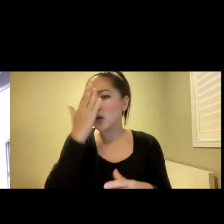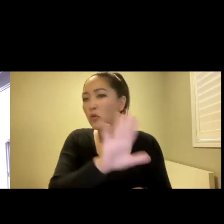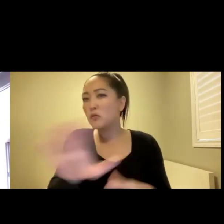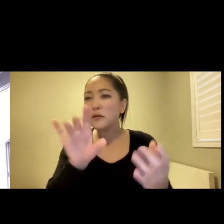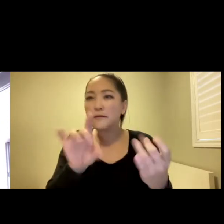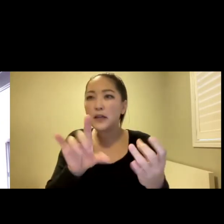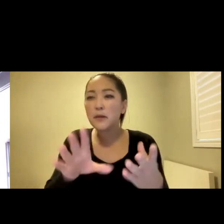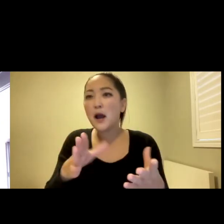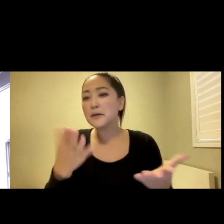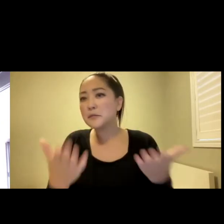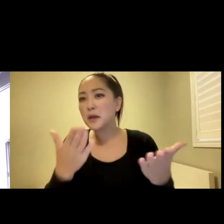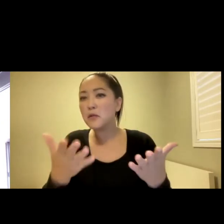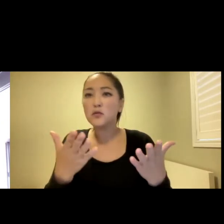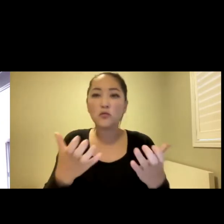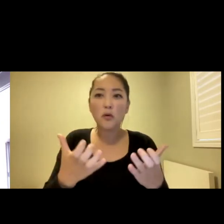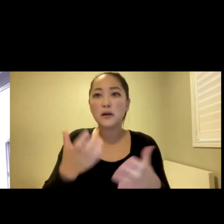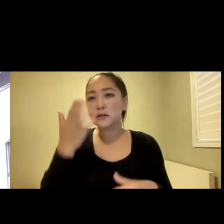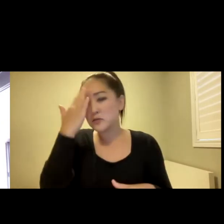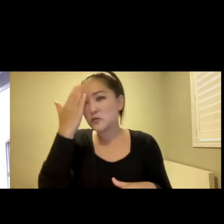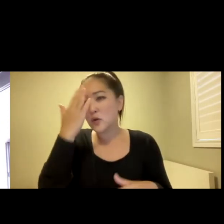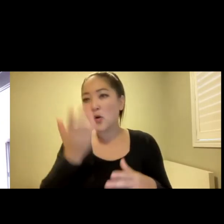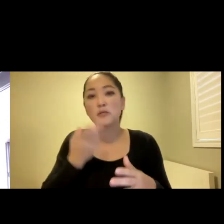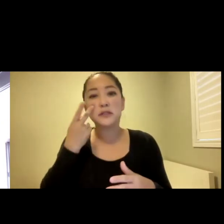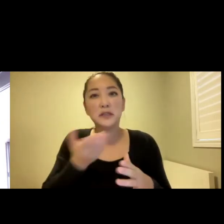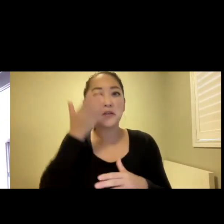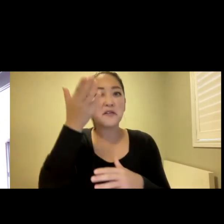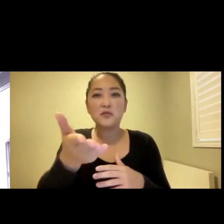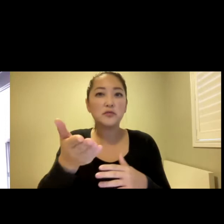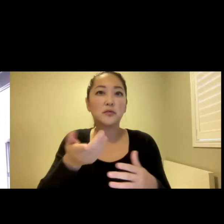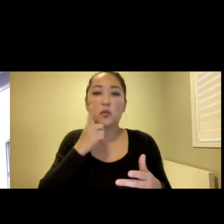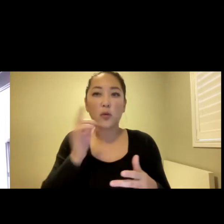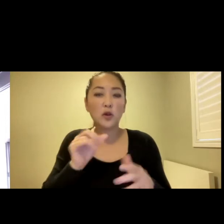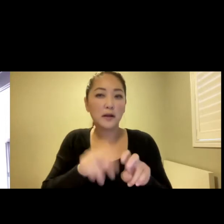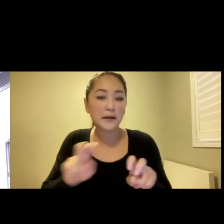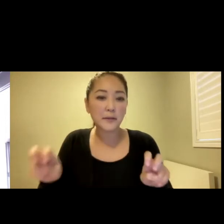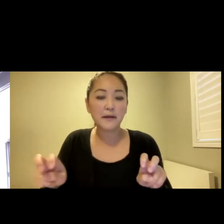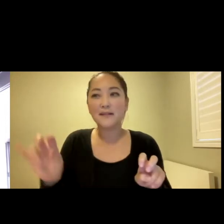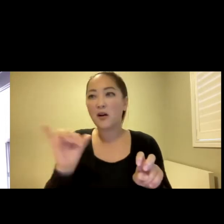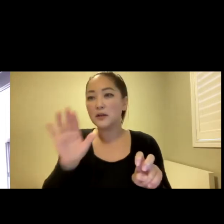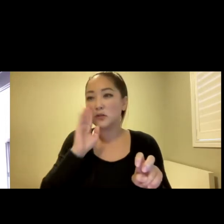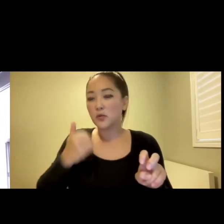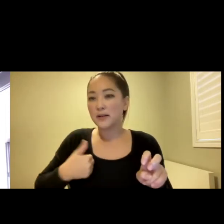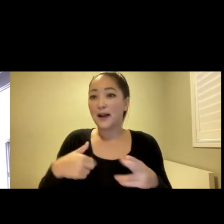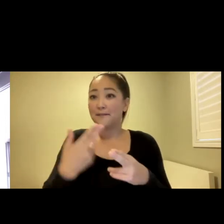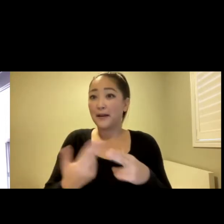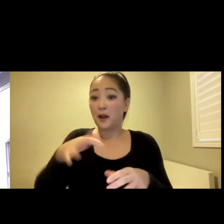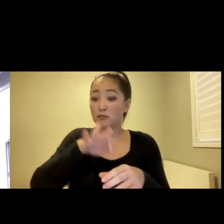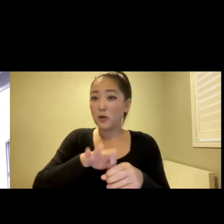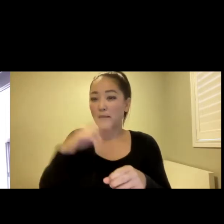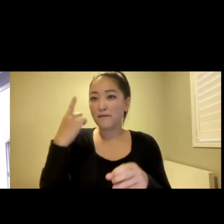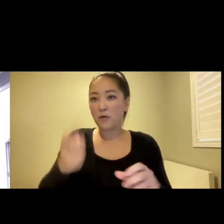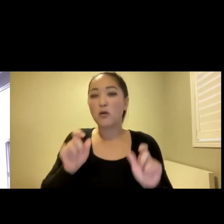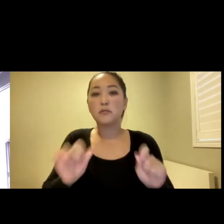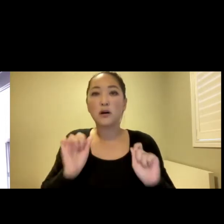with the survey. Each entry enters you in a draw to win a survey prize. We'll take a 5-minute break in the middle of the session for everyone to